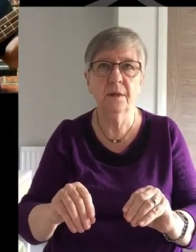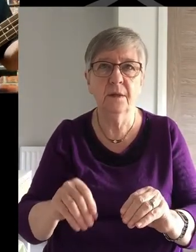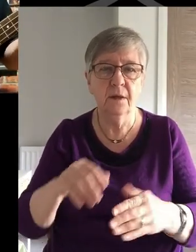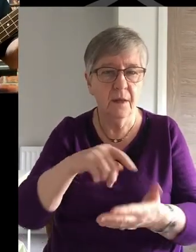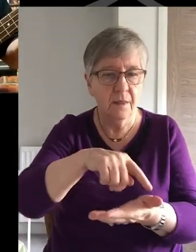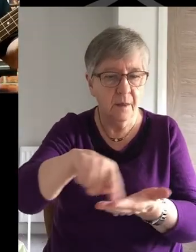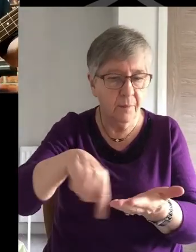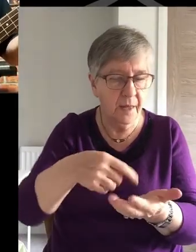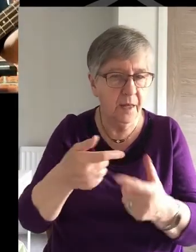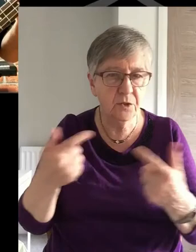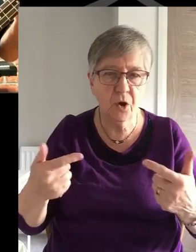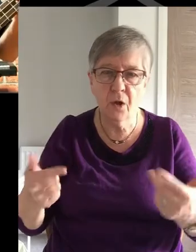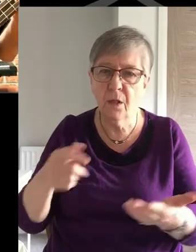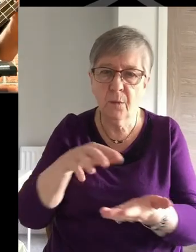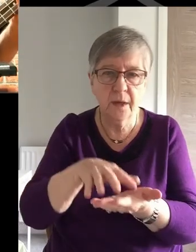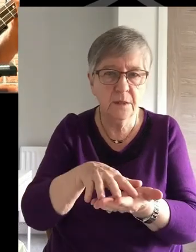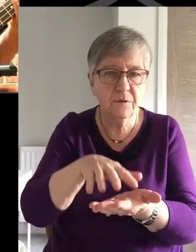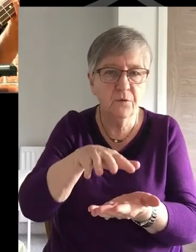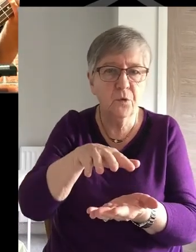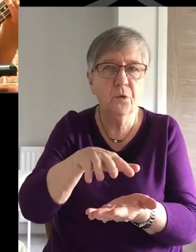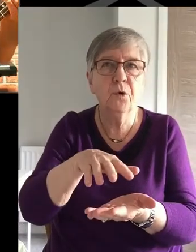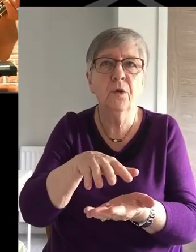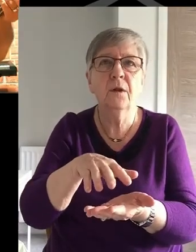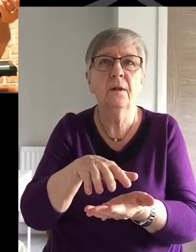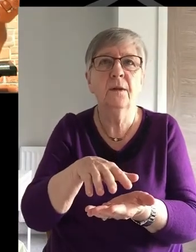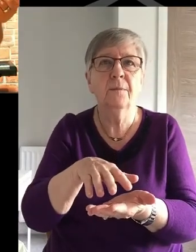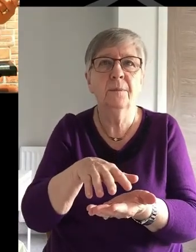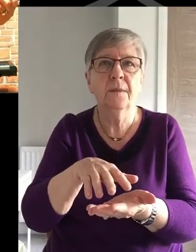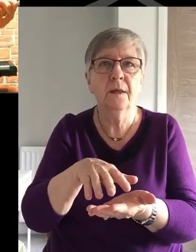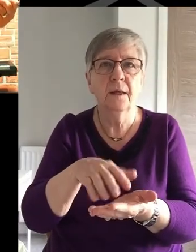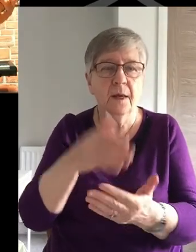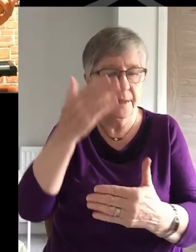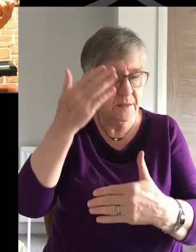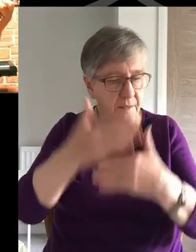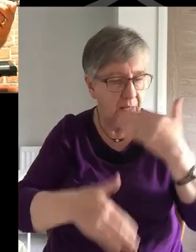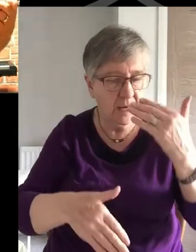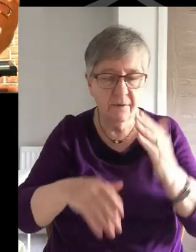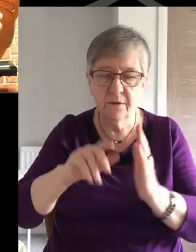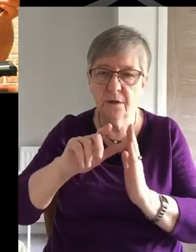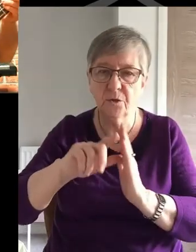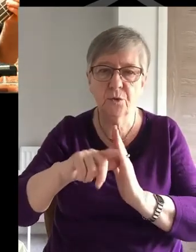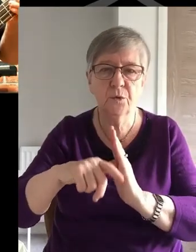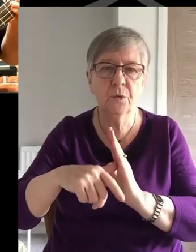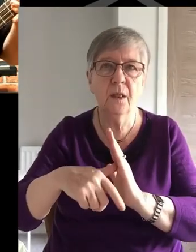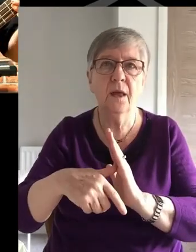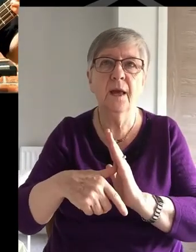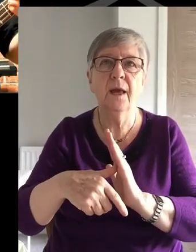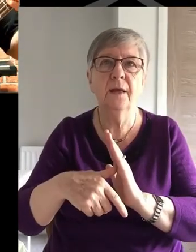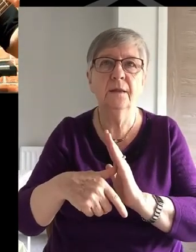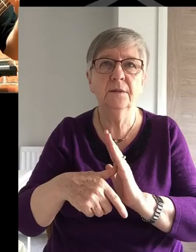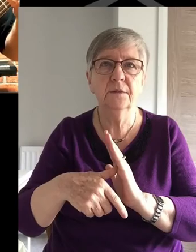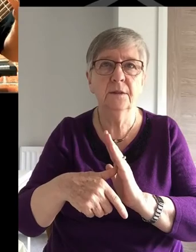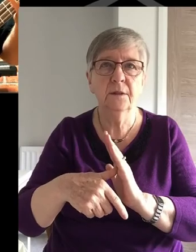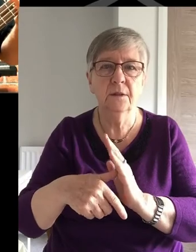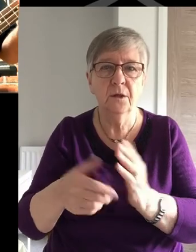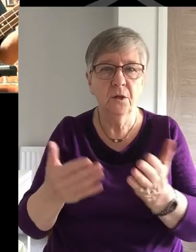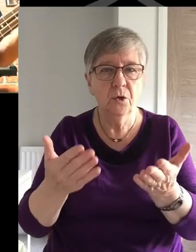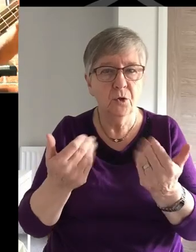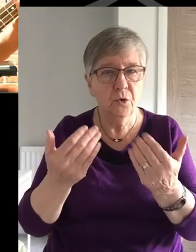empty, the plate's always full, and it's never too late.